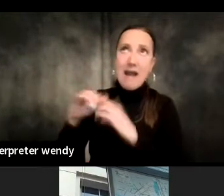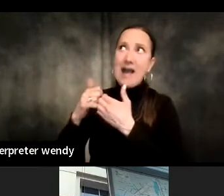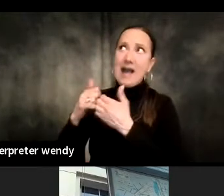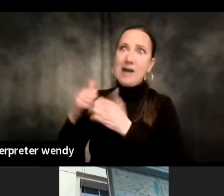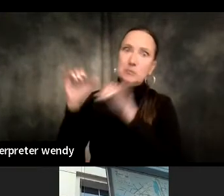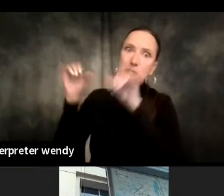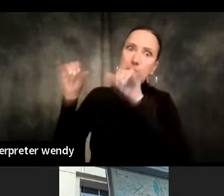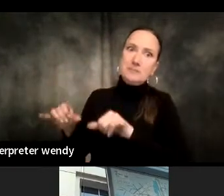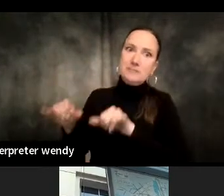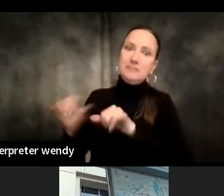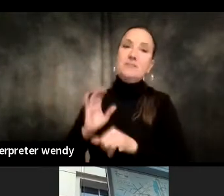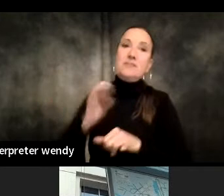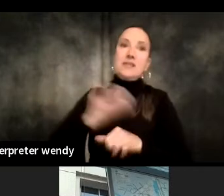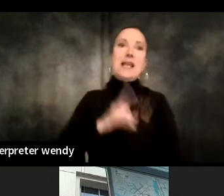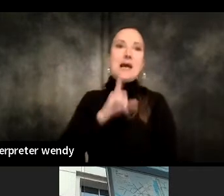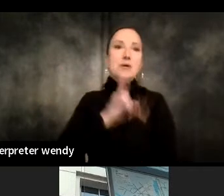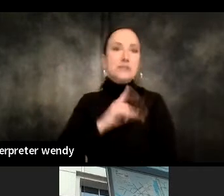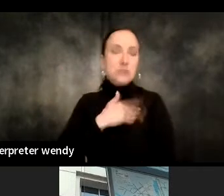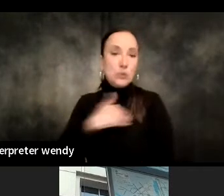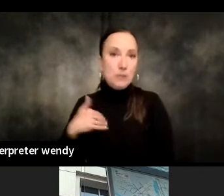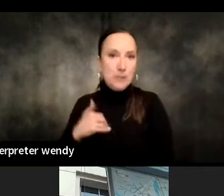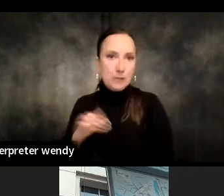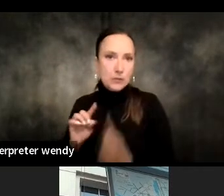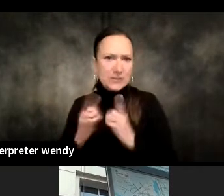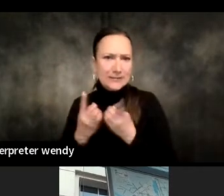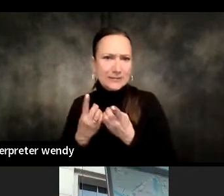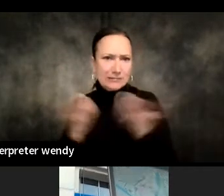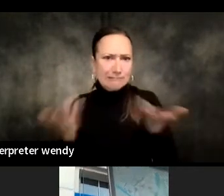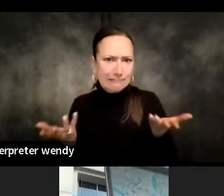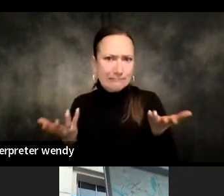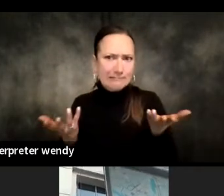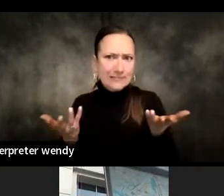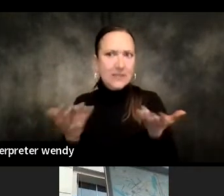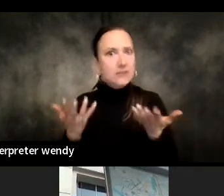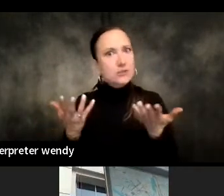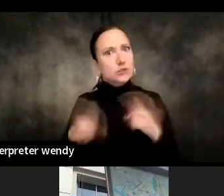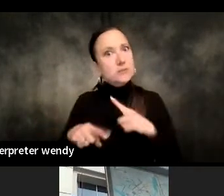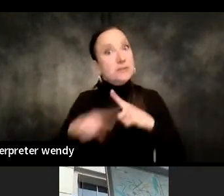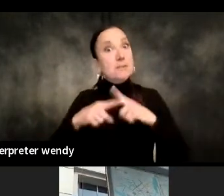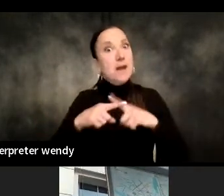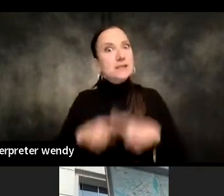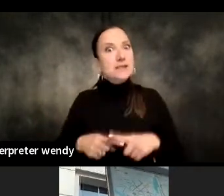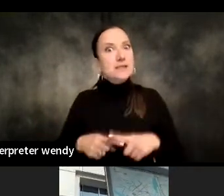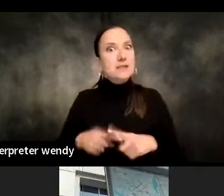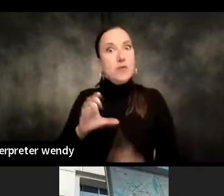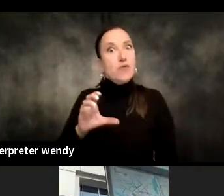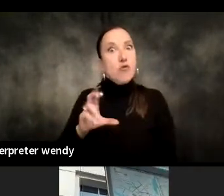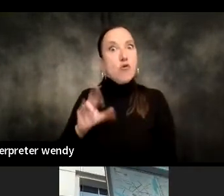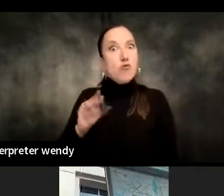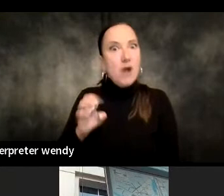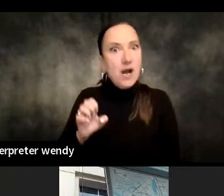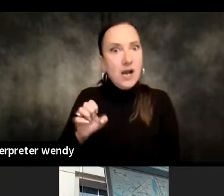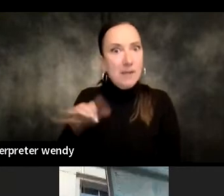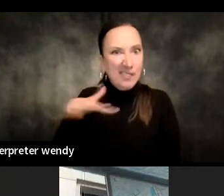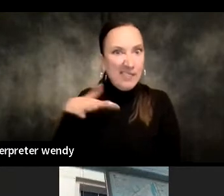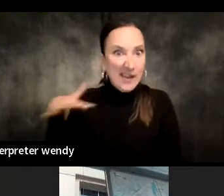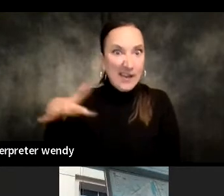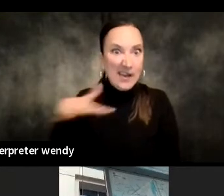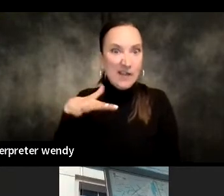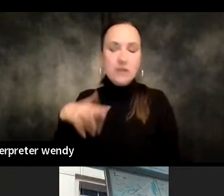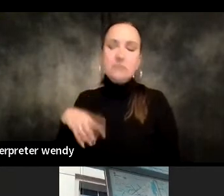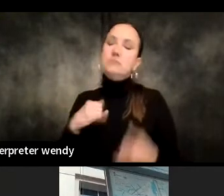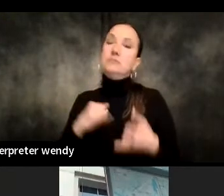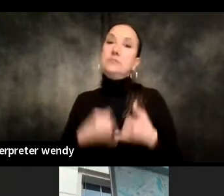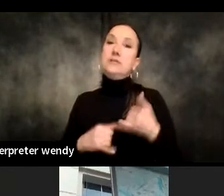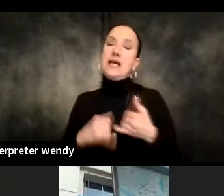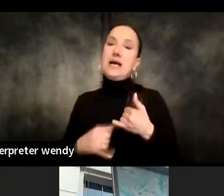in our single member district, to kind of be proactive with crime. And then the last thing that I'd like to say, as